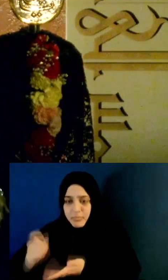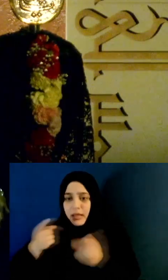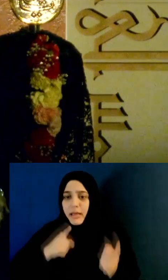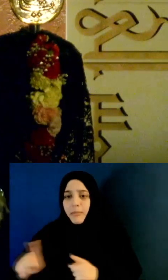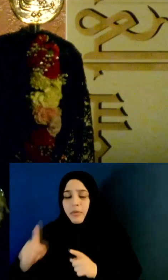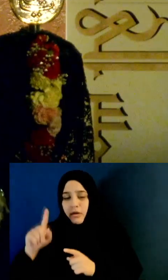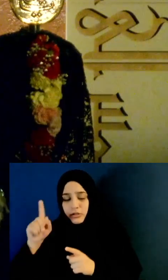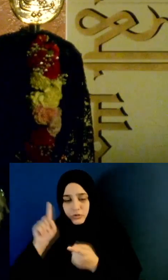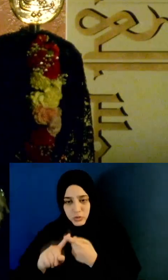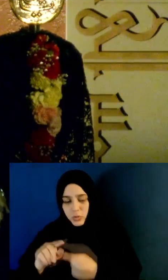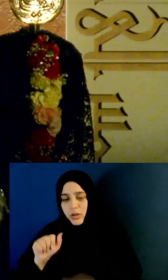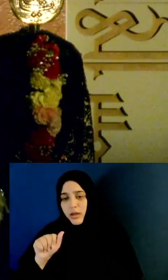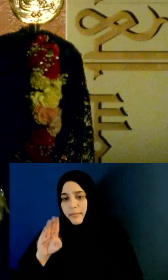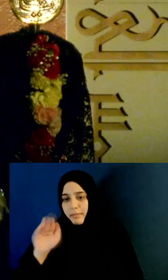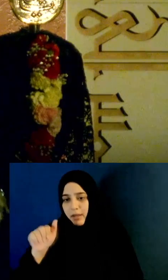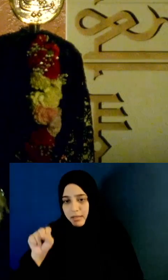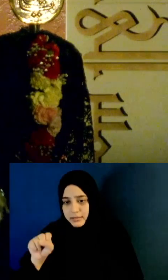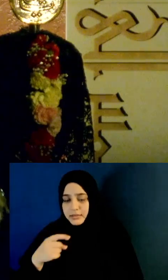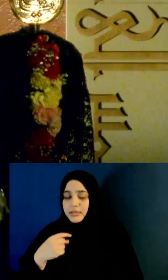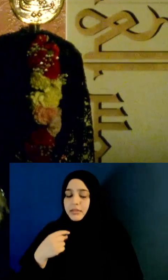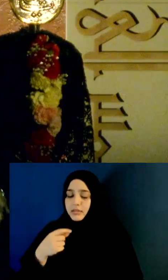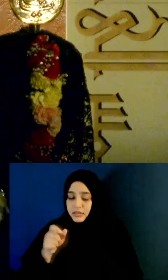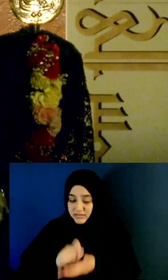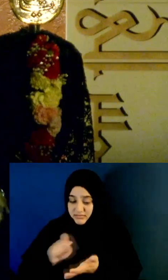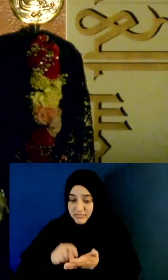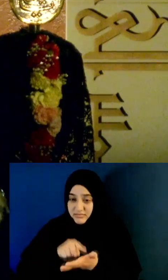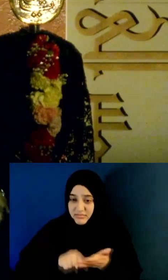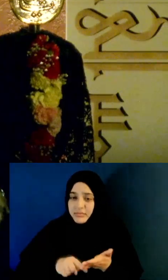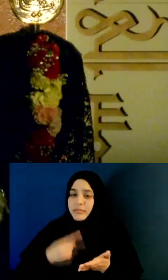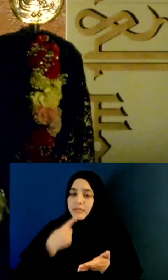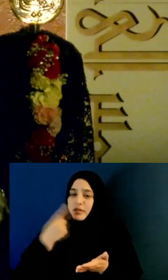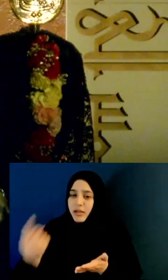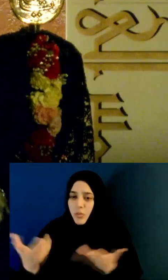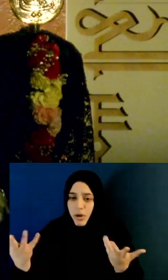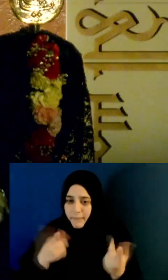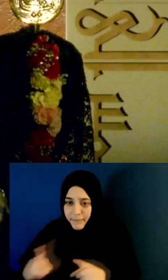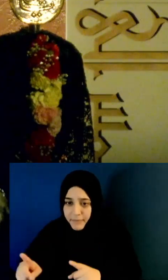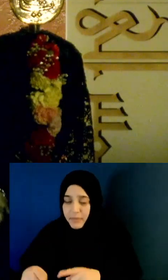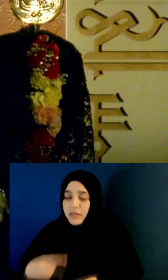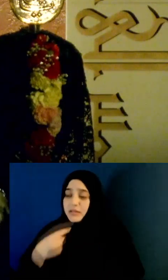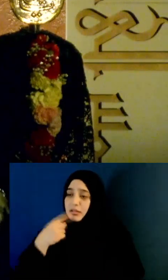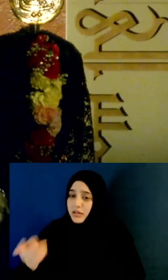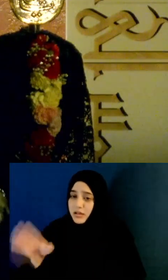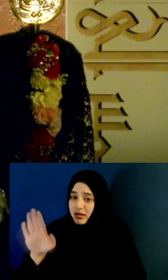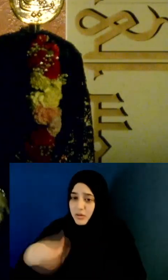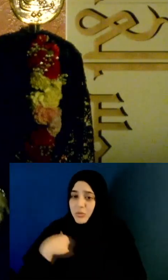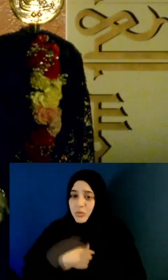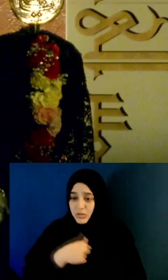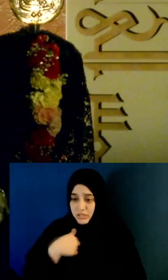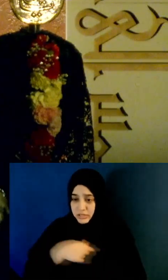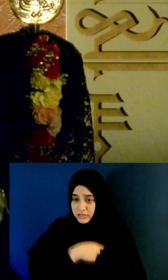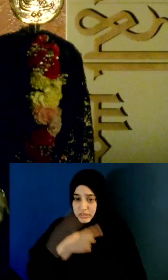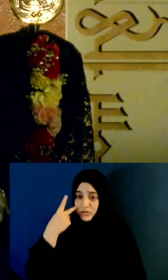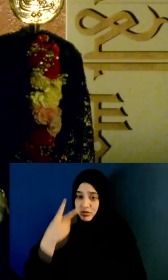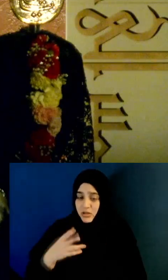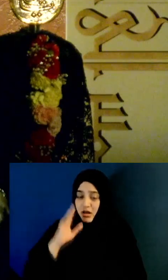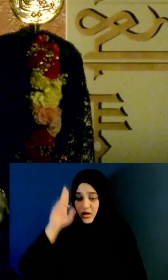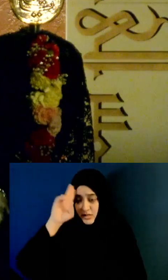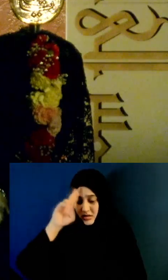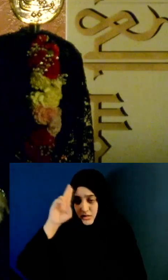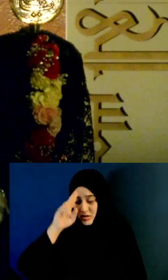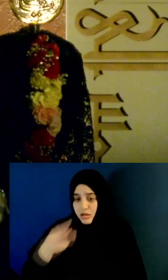al-Baneen, we saw uncle came out. He rode the horse. He headed towards the water of